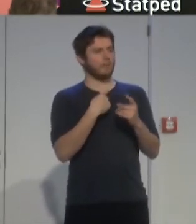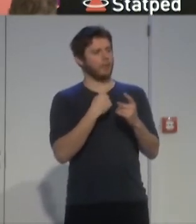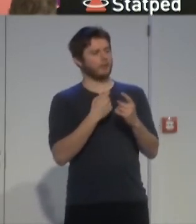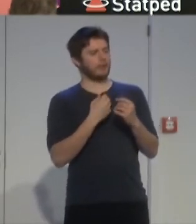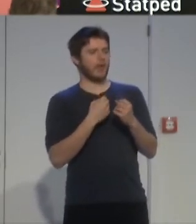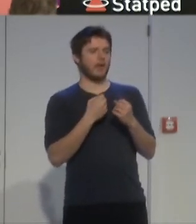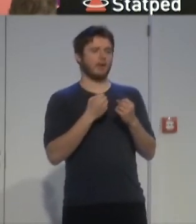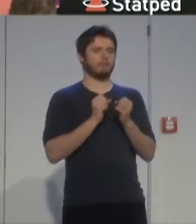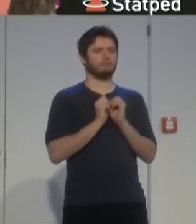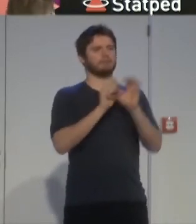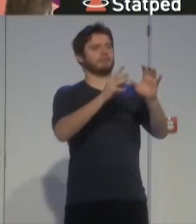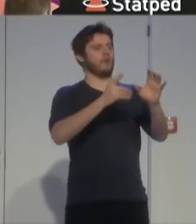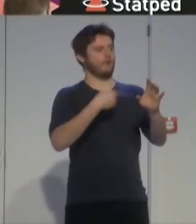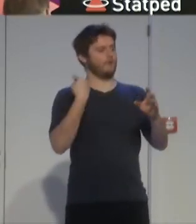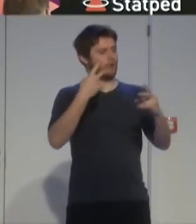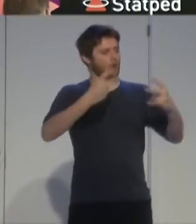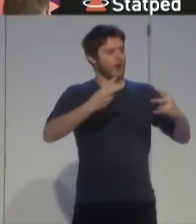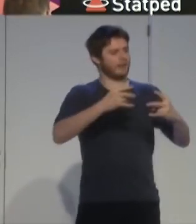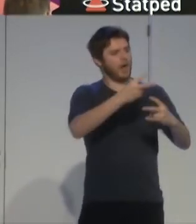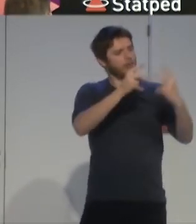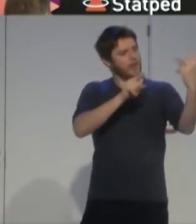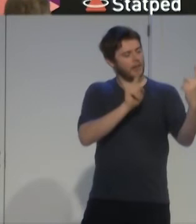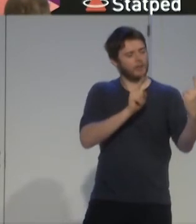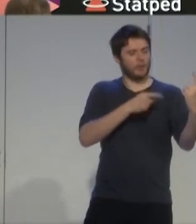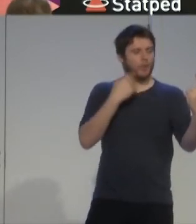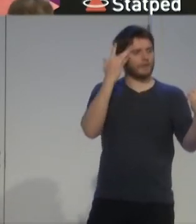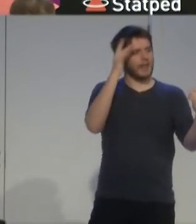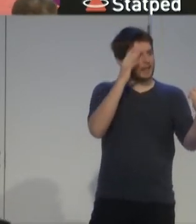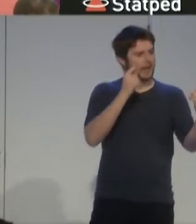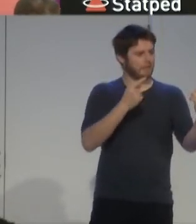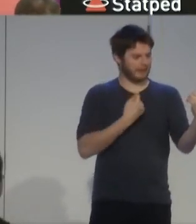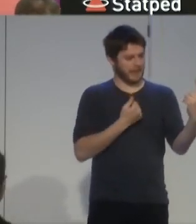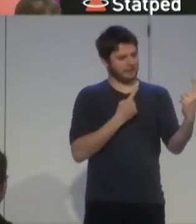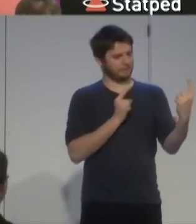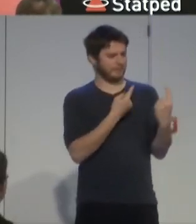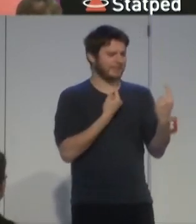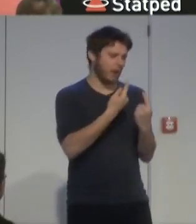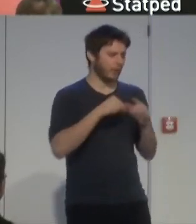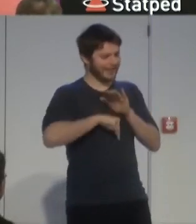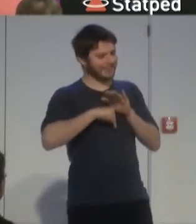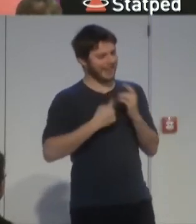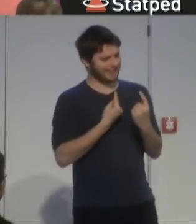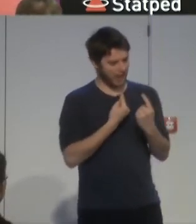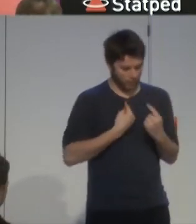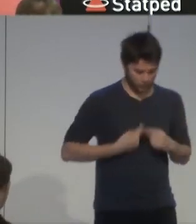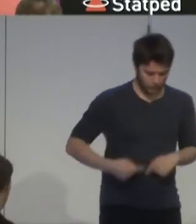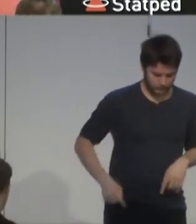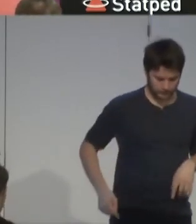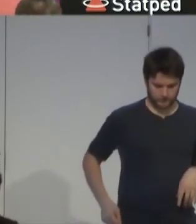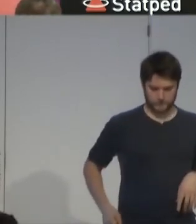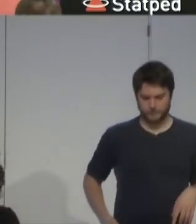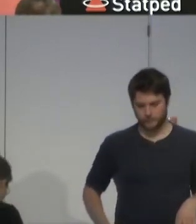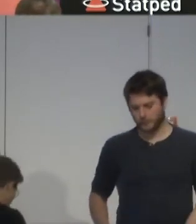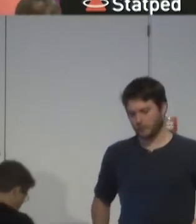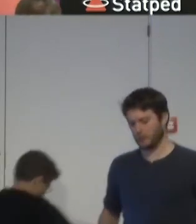in a dialogical space when we are thinking, when we are addressing ourselves. Based on these gestures,